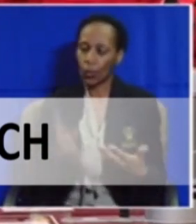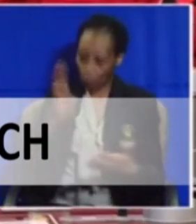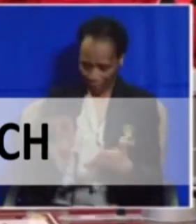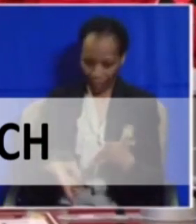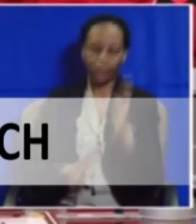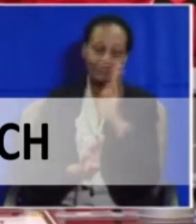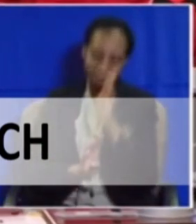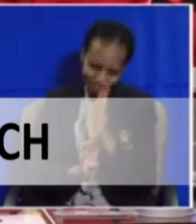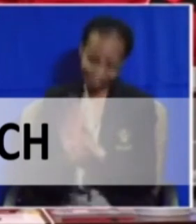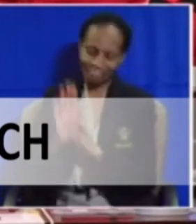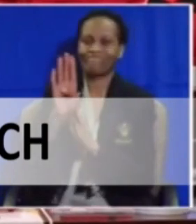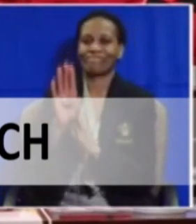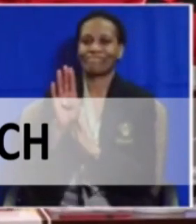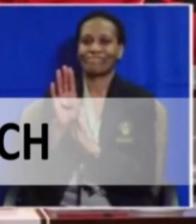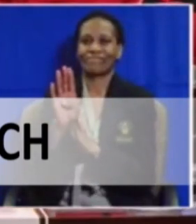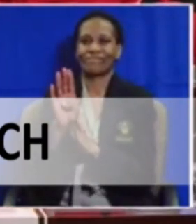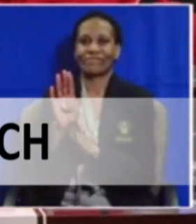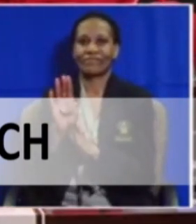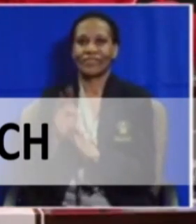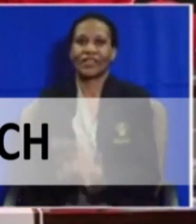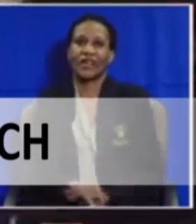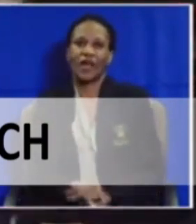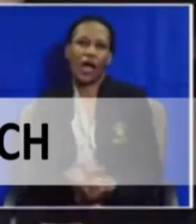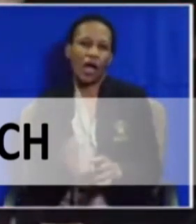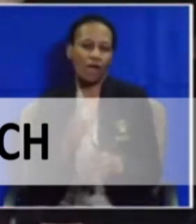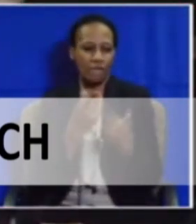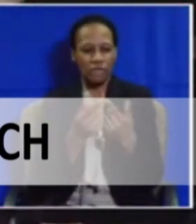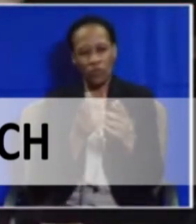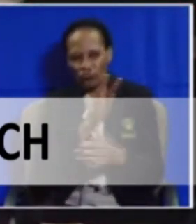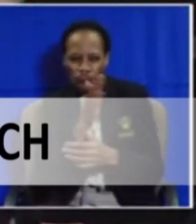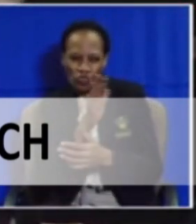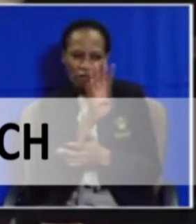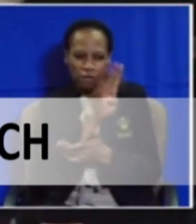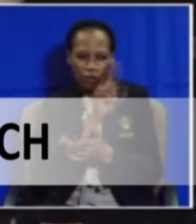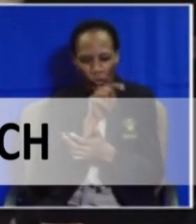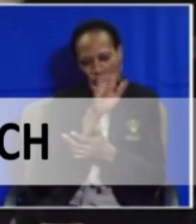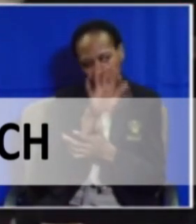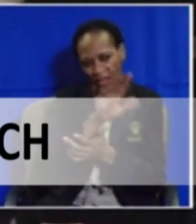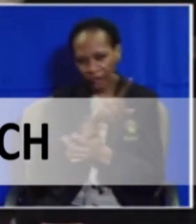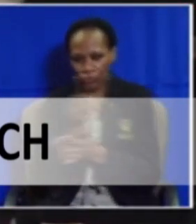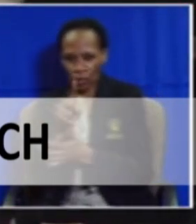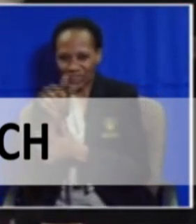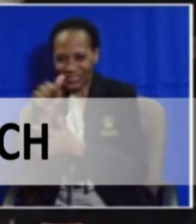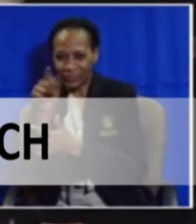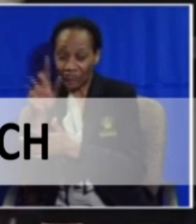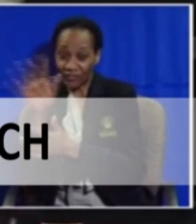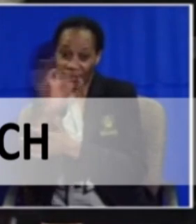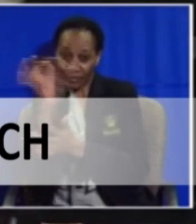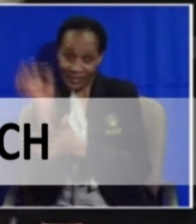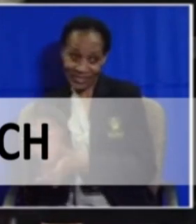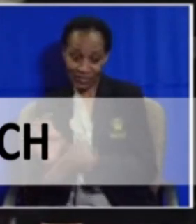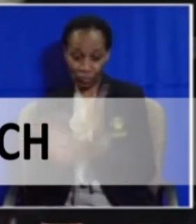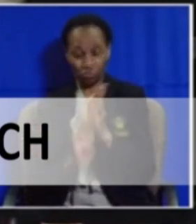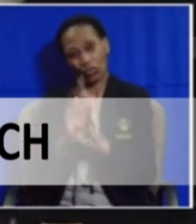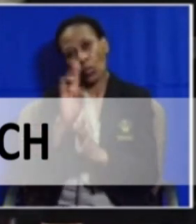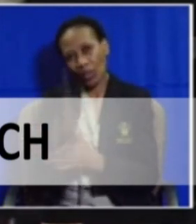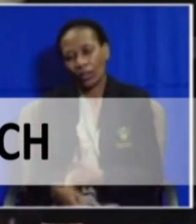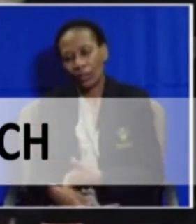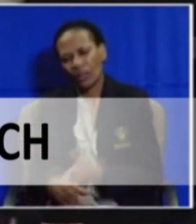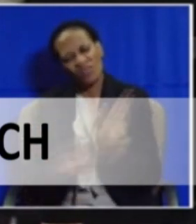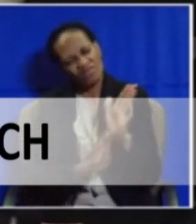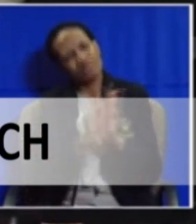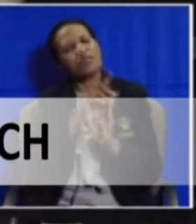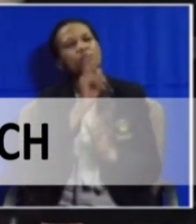increase by between 4.5% and 6%. The increase